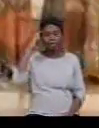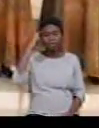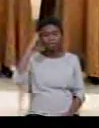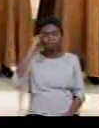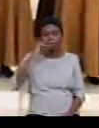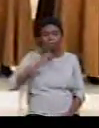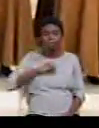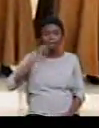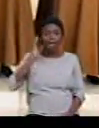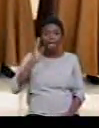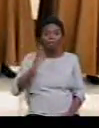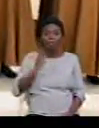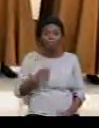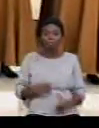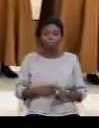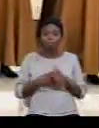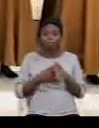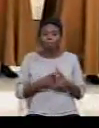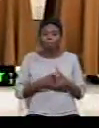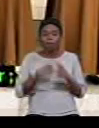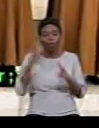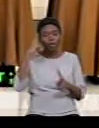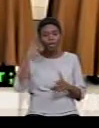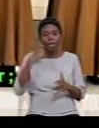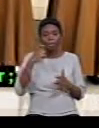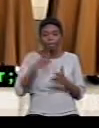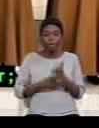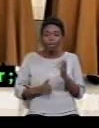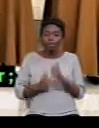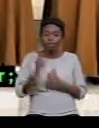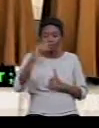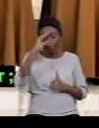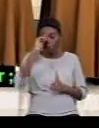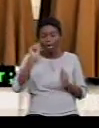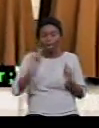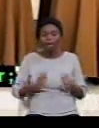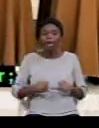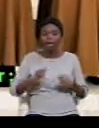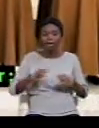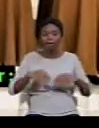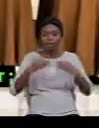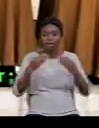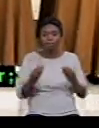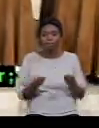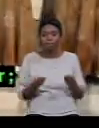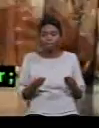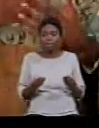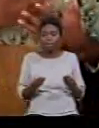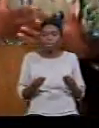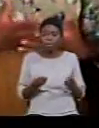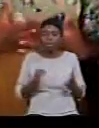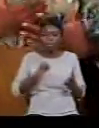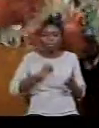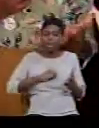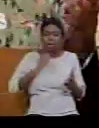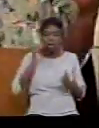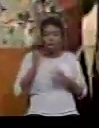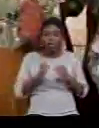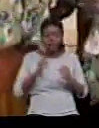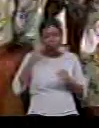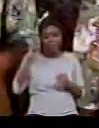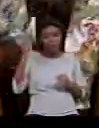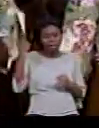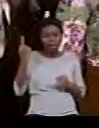mind. I will run for the prize which no man could ever give. I'll